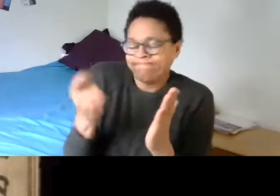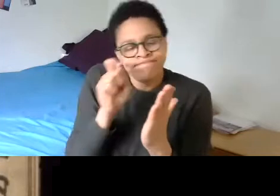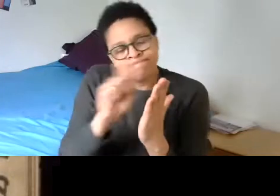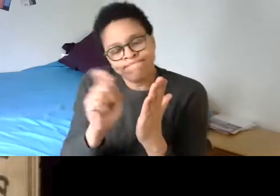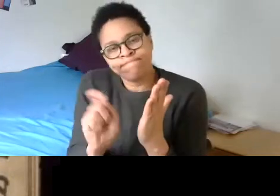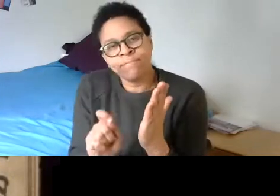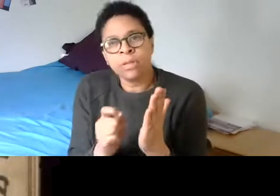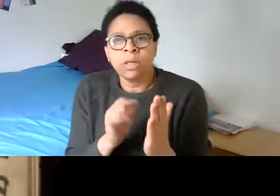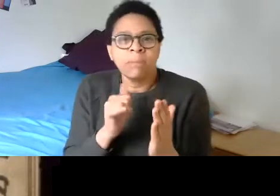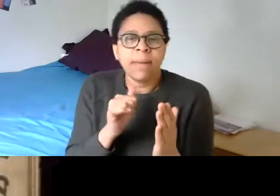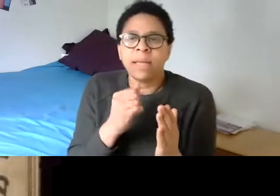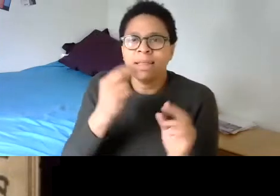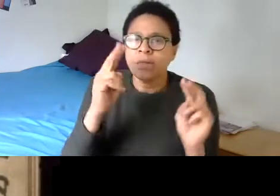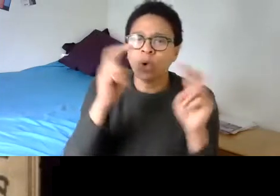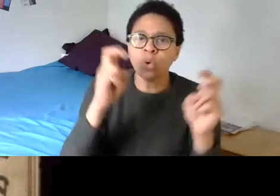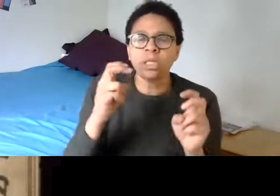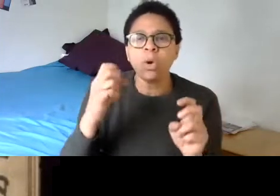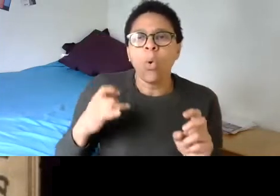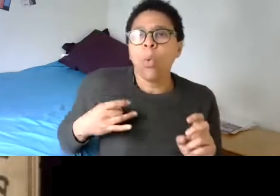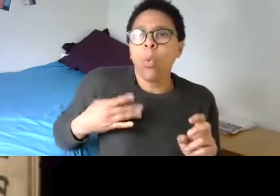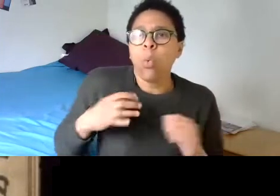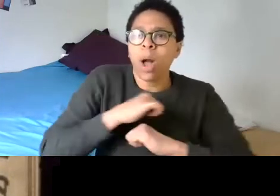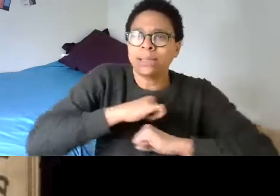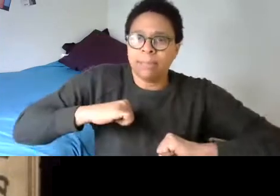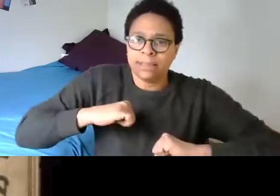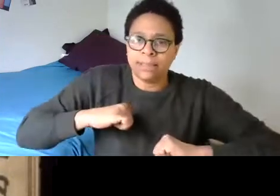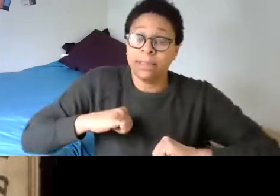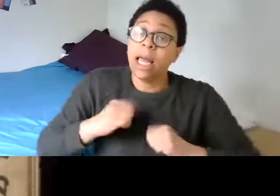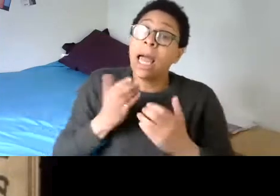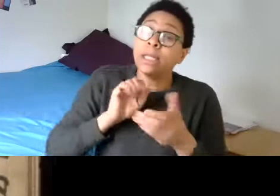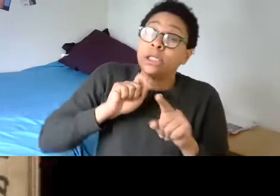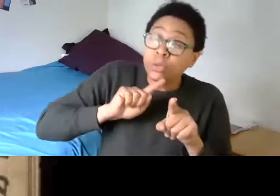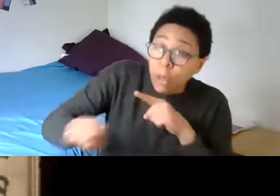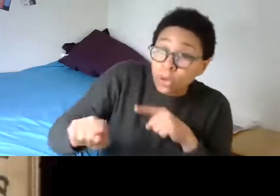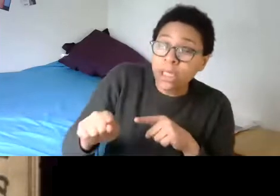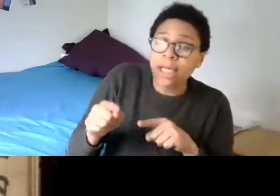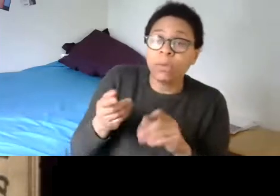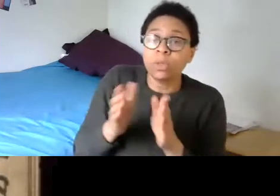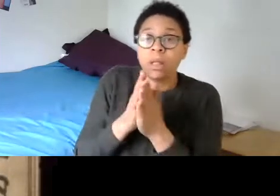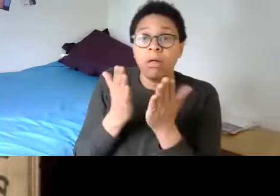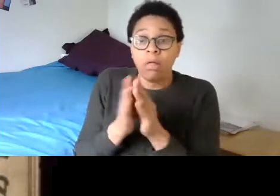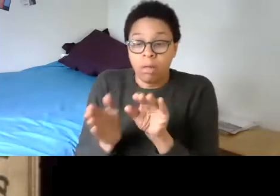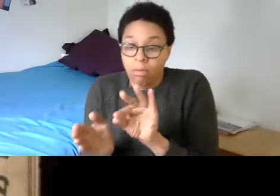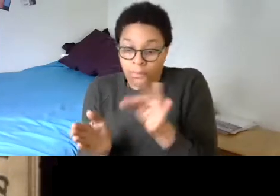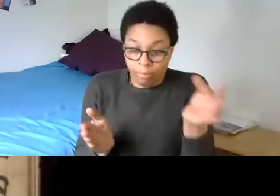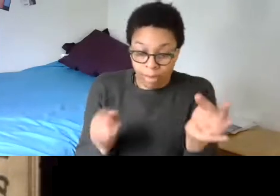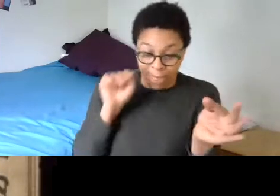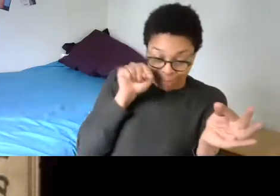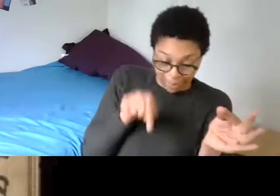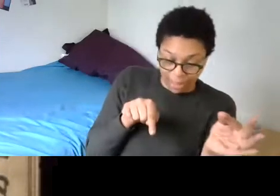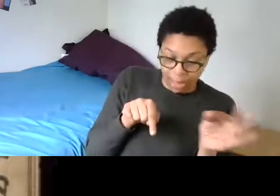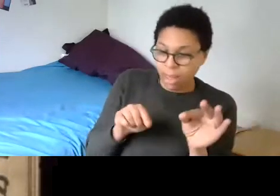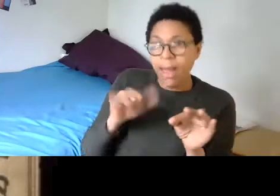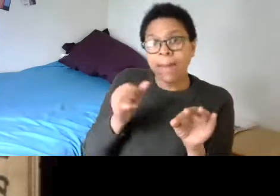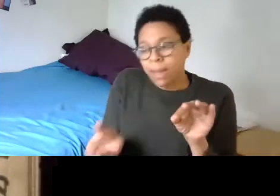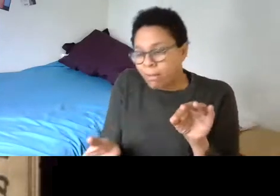white space, can be found on the pages between the front and back covers of the text. This is also where you're most likely to find evidence of ownership, such as